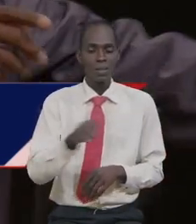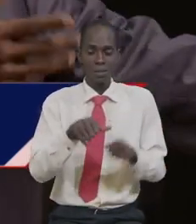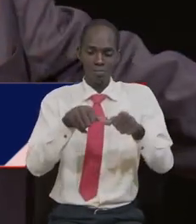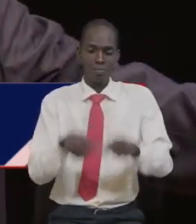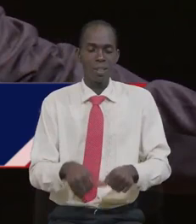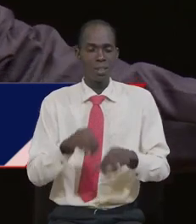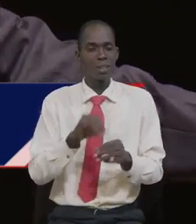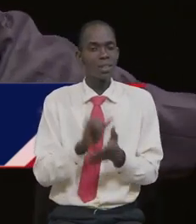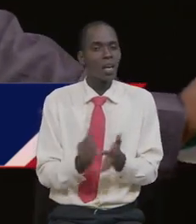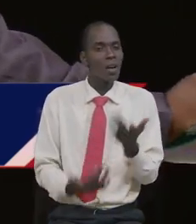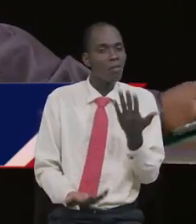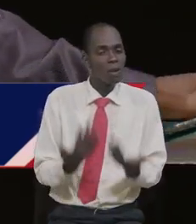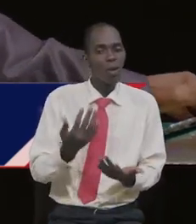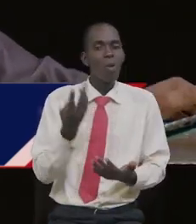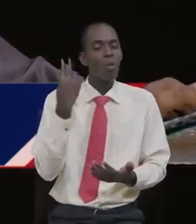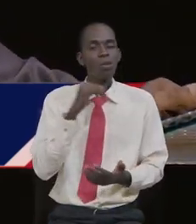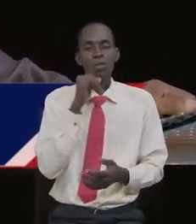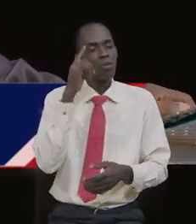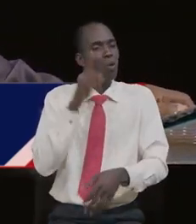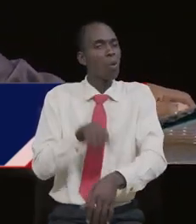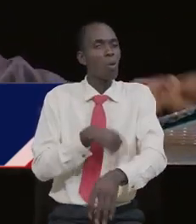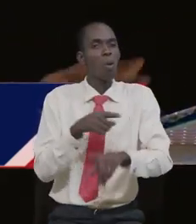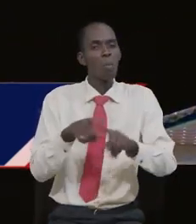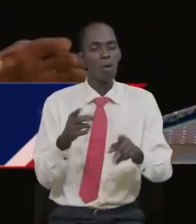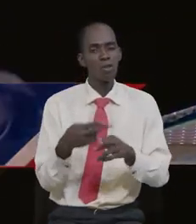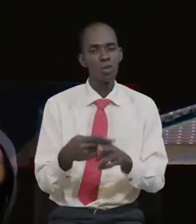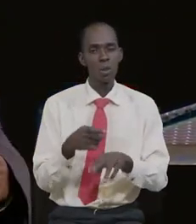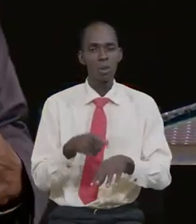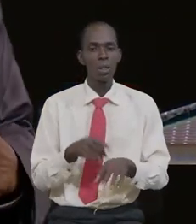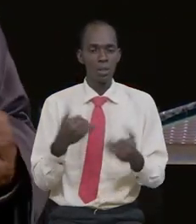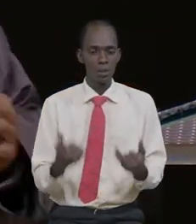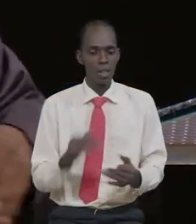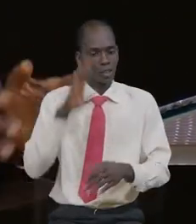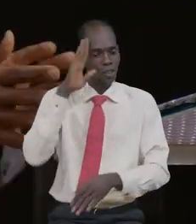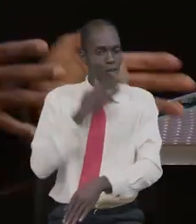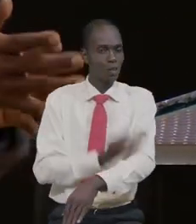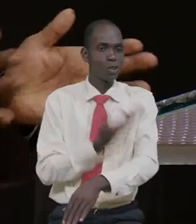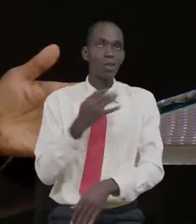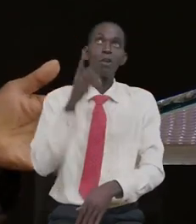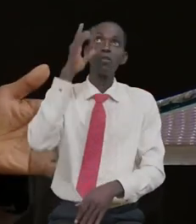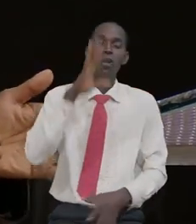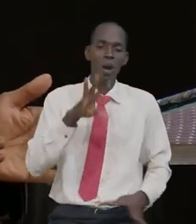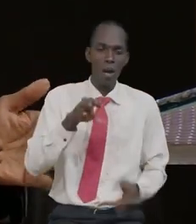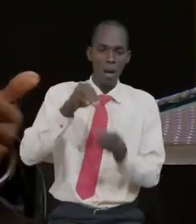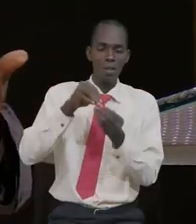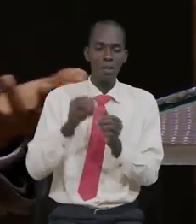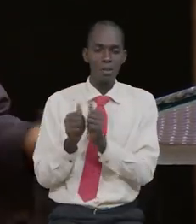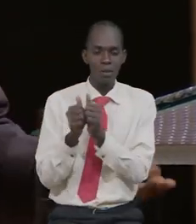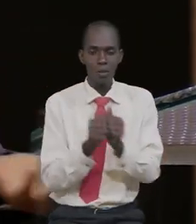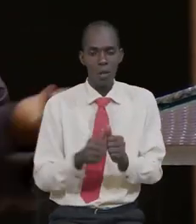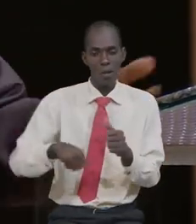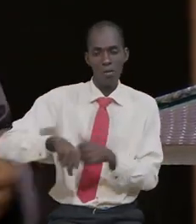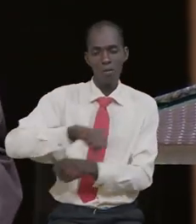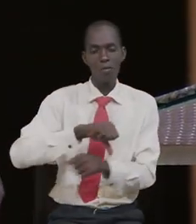fire was still temporary, as the Son of God came and protected them and fellowshiped with them.